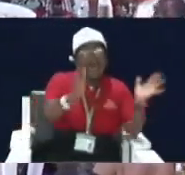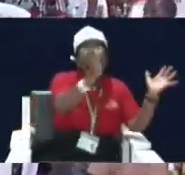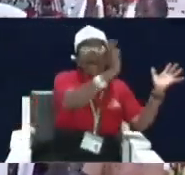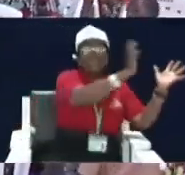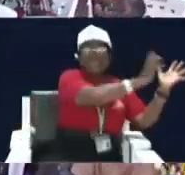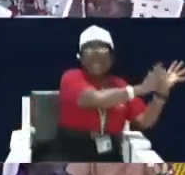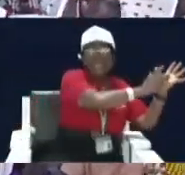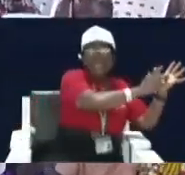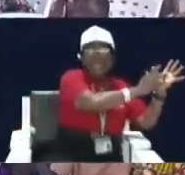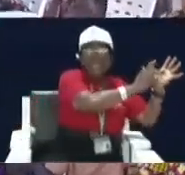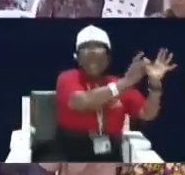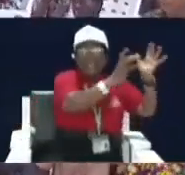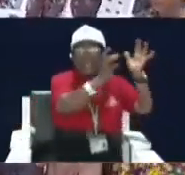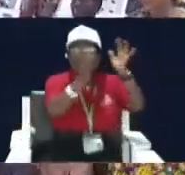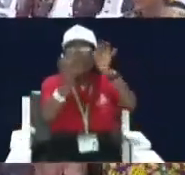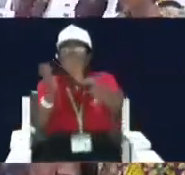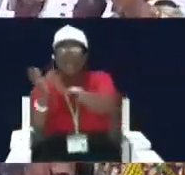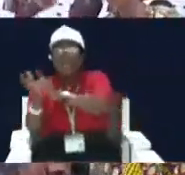confess